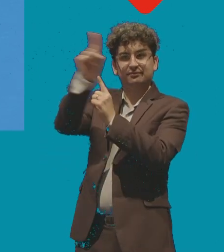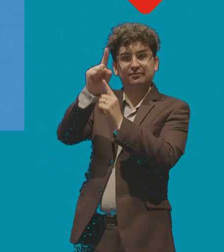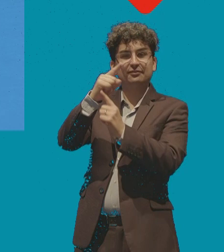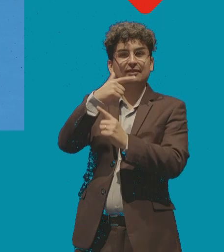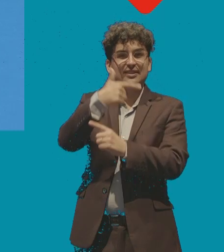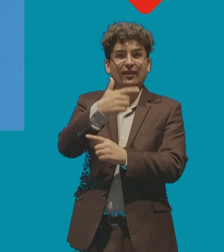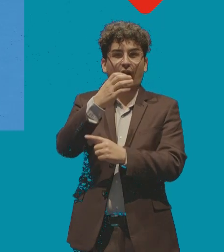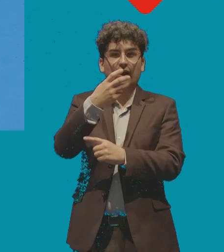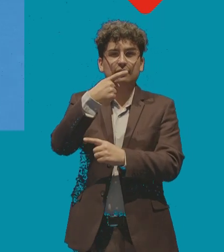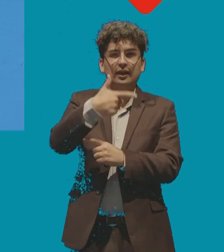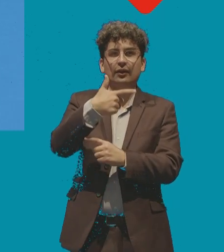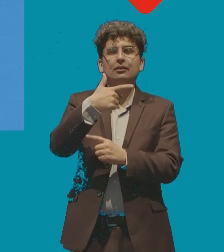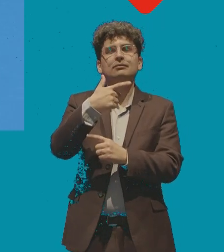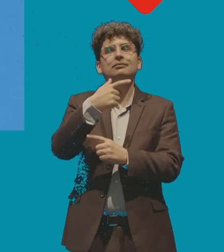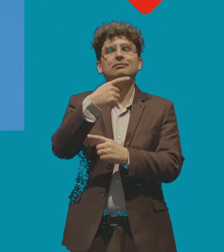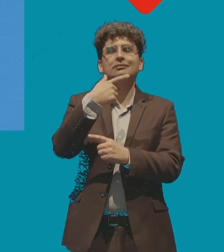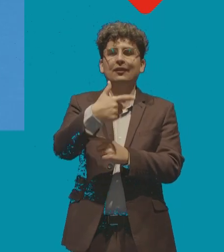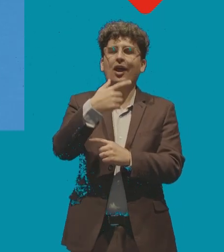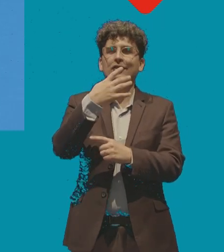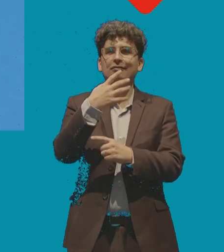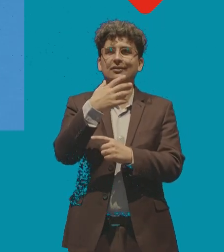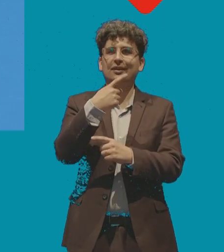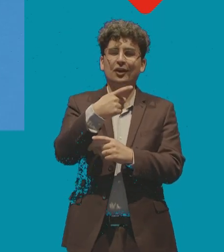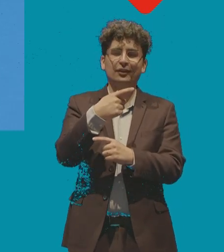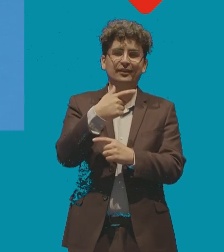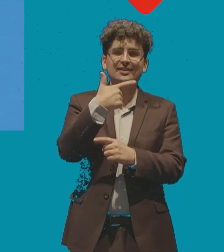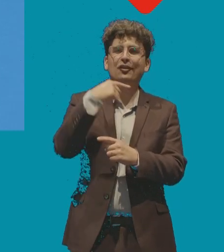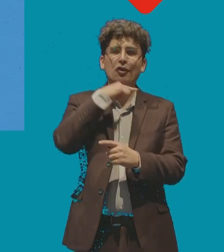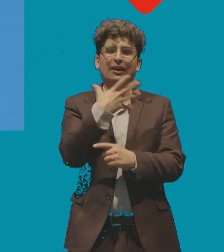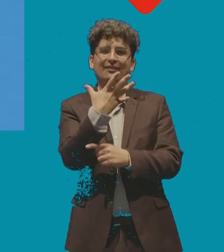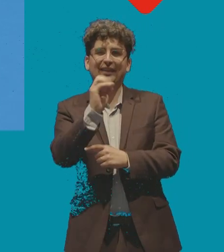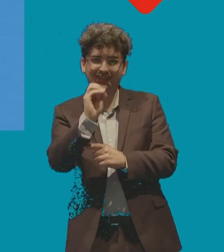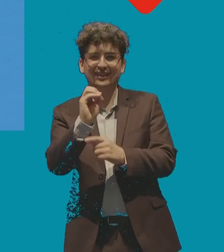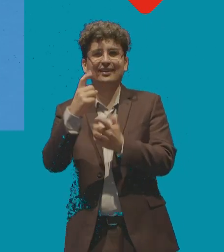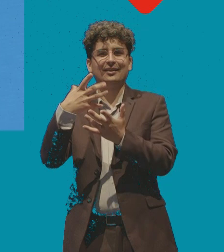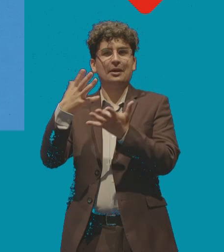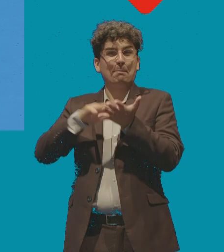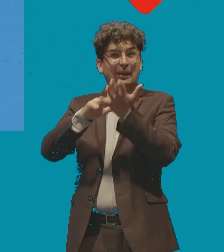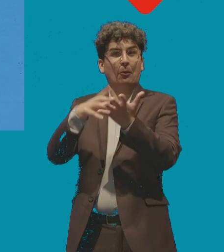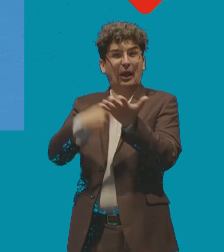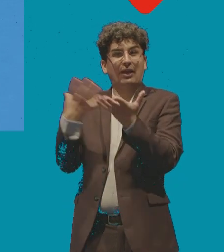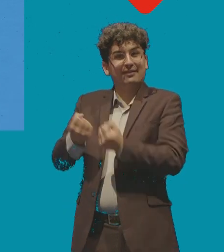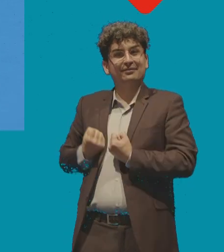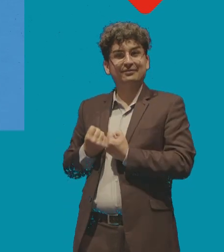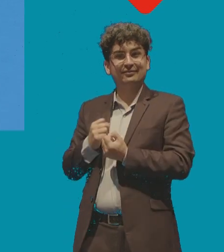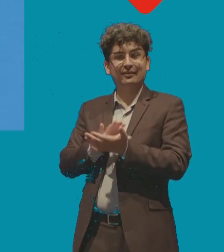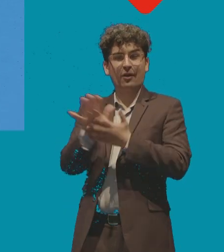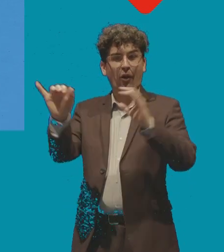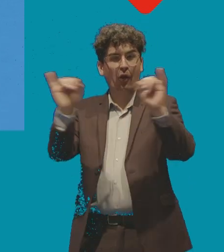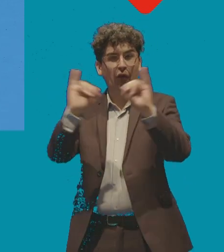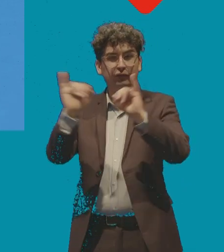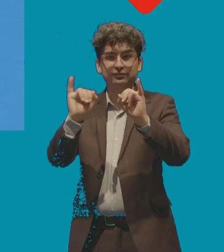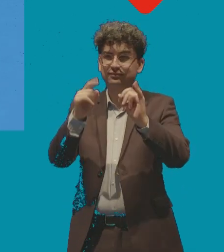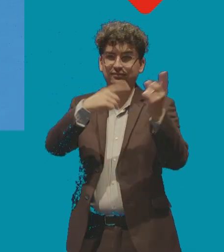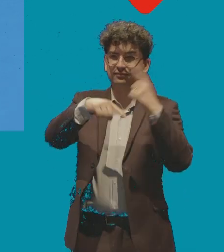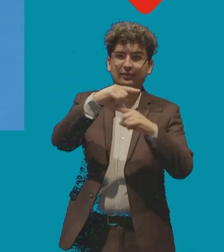million. What a grubby state of affairs. In stark contrast, it's this union and our members that have the moral conviction to do what's